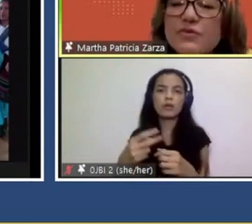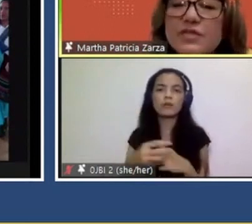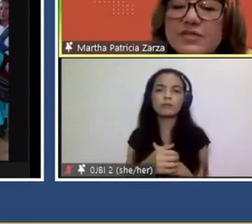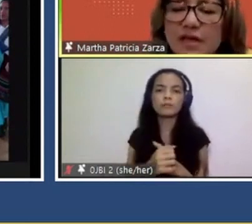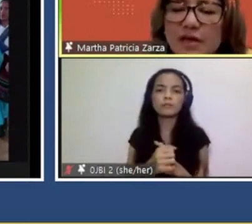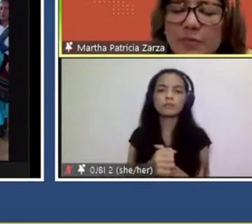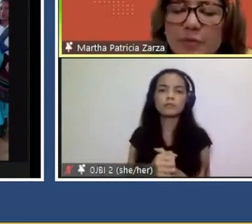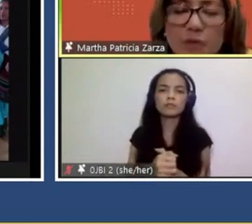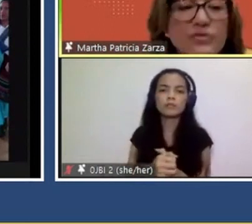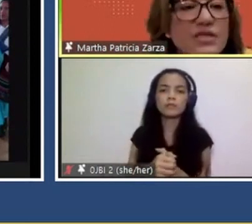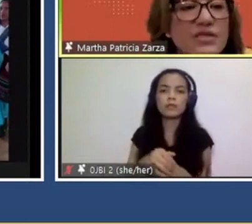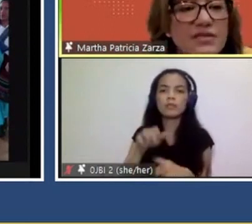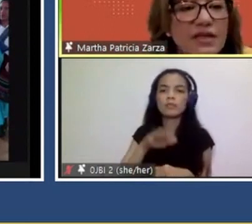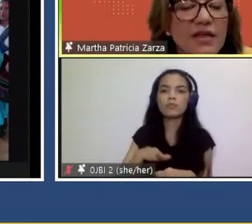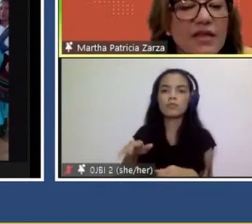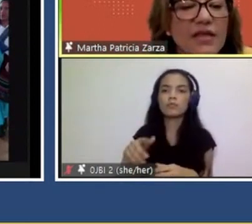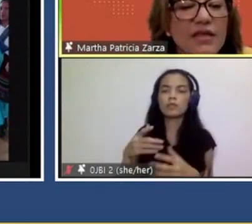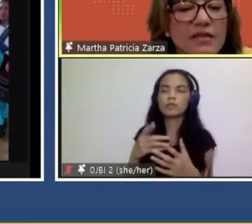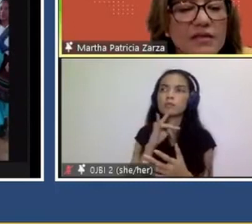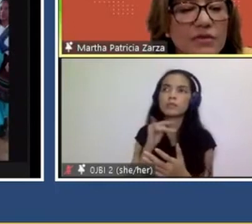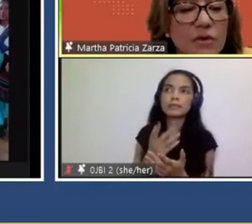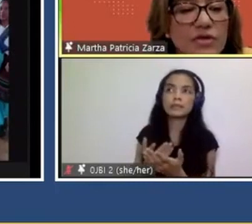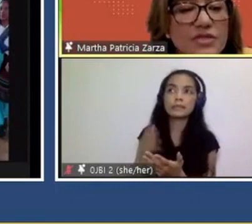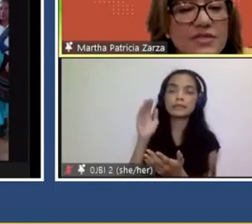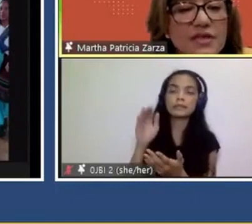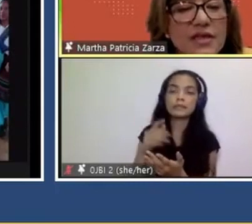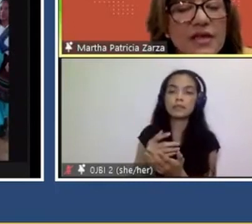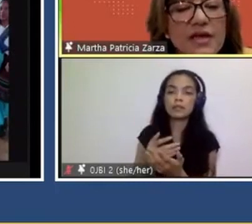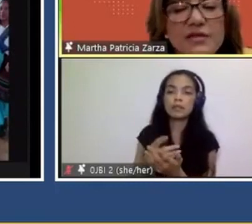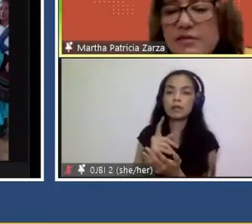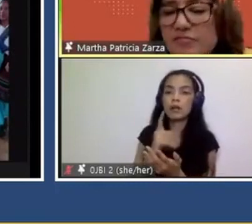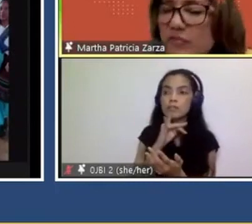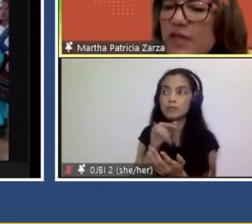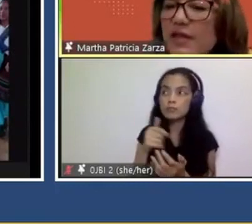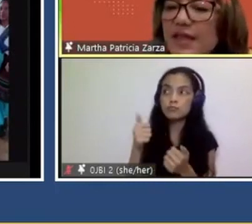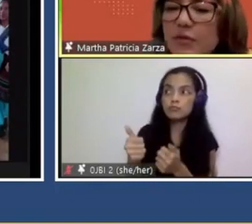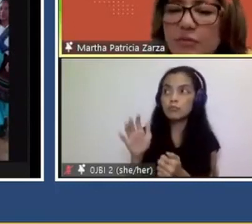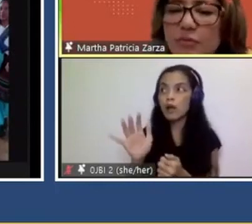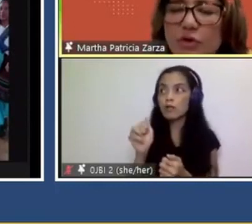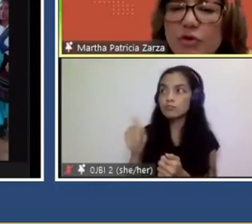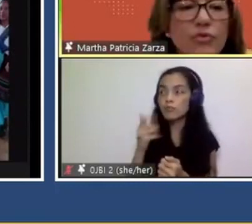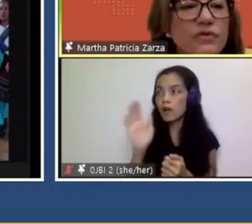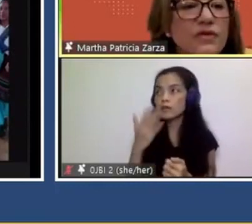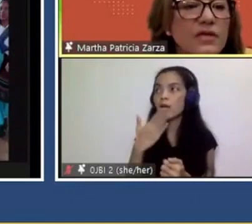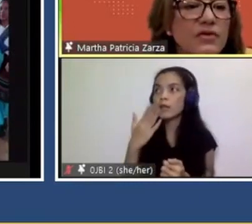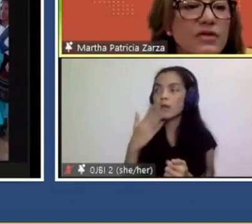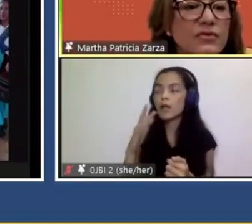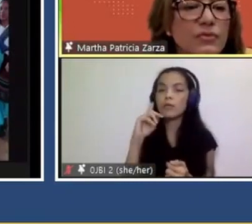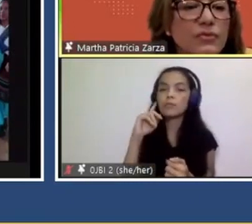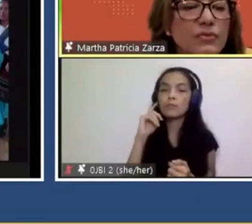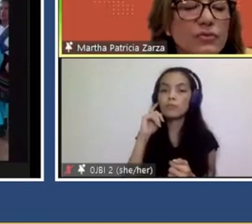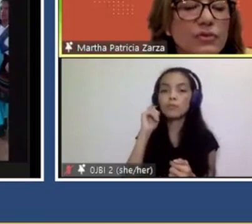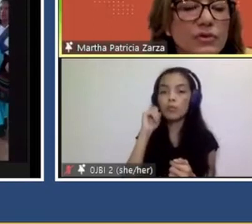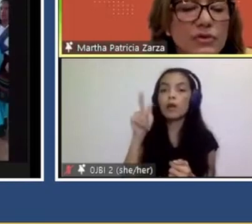The students proposed these doors, and they work good in